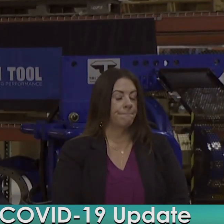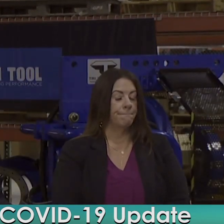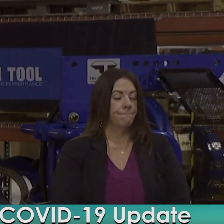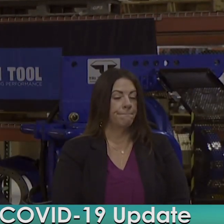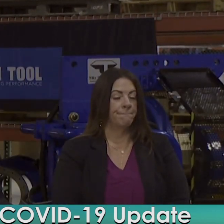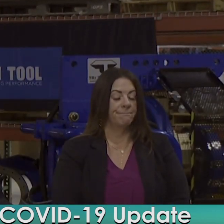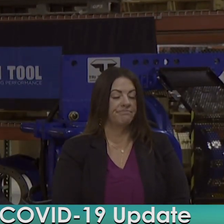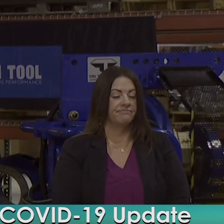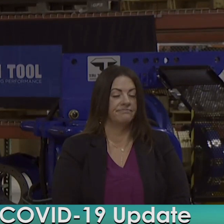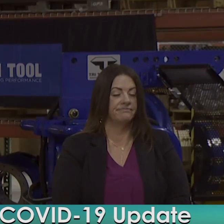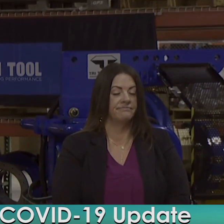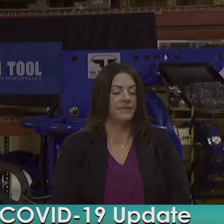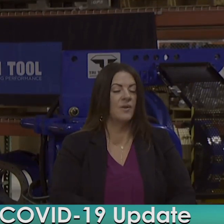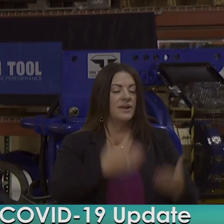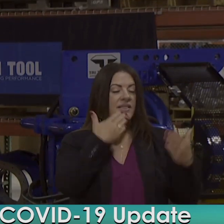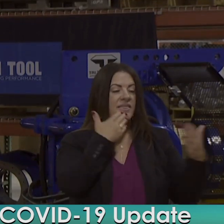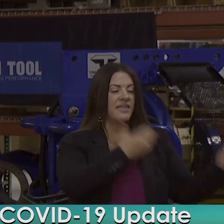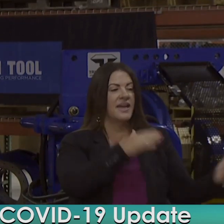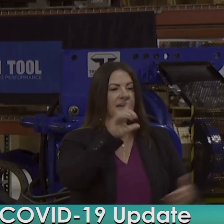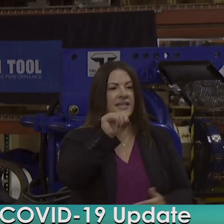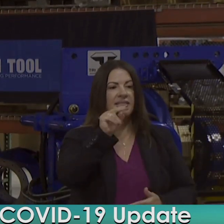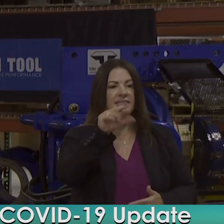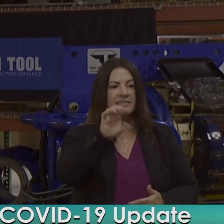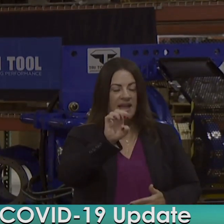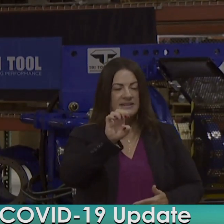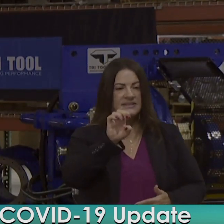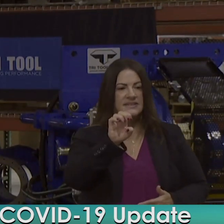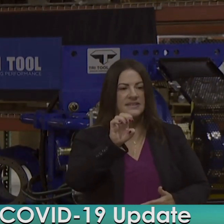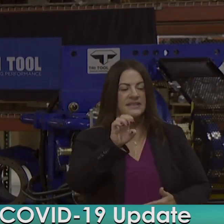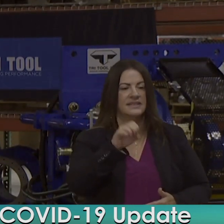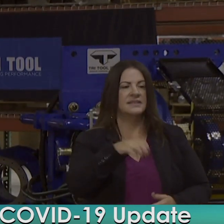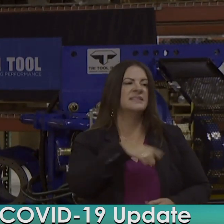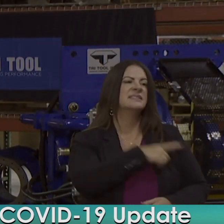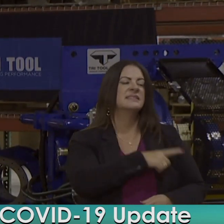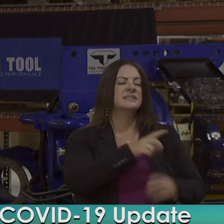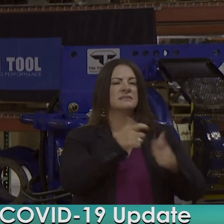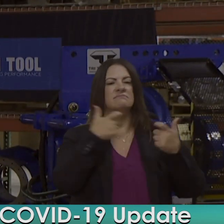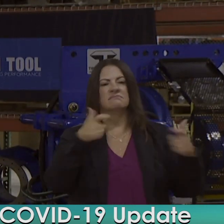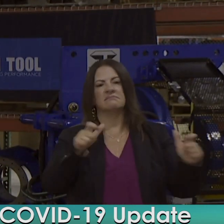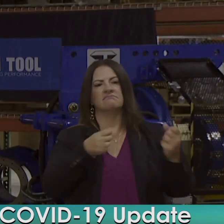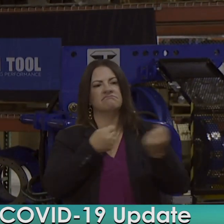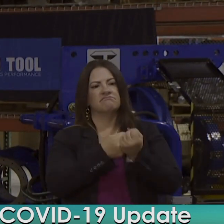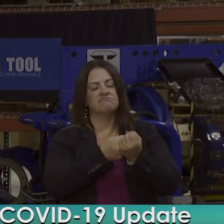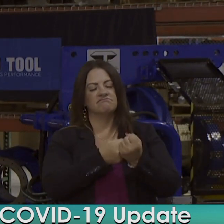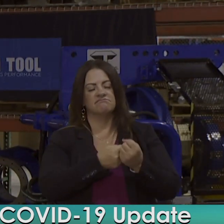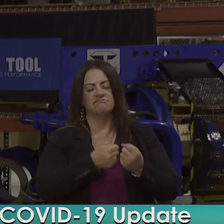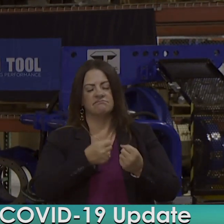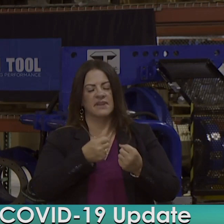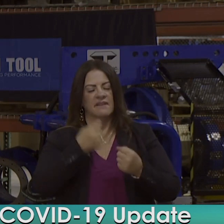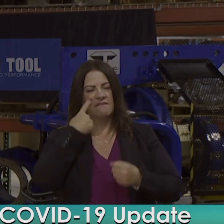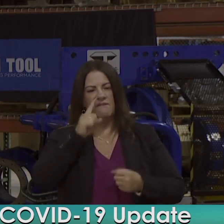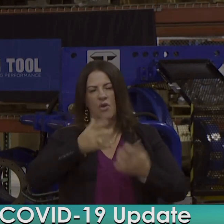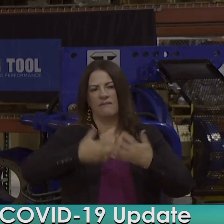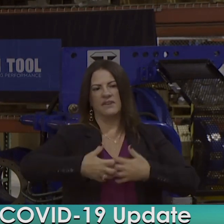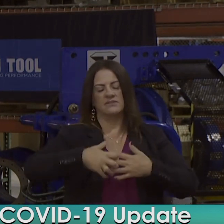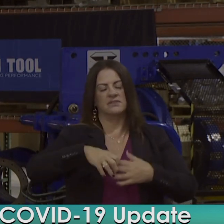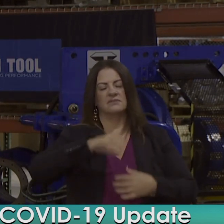I want to thank Lance in particular. He is no greater advocate for California-based manufacturing and make a